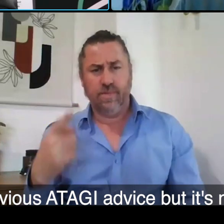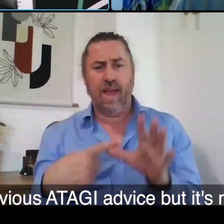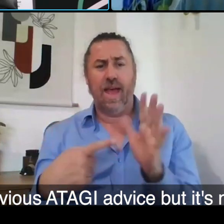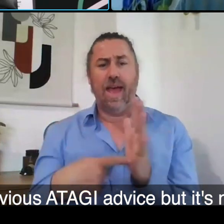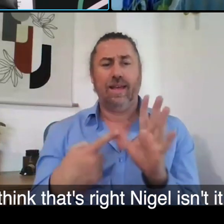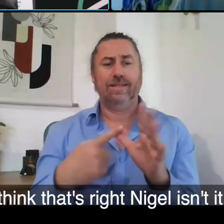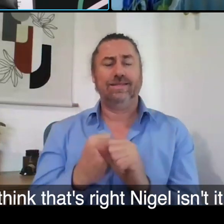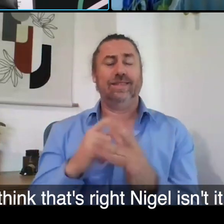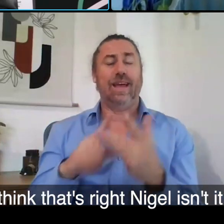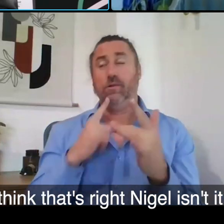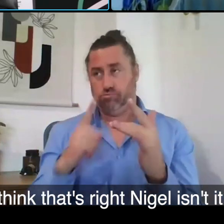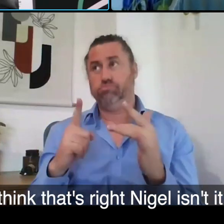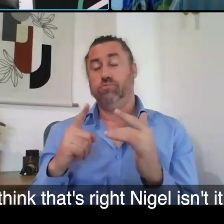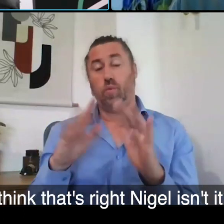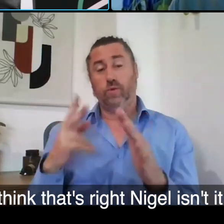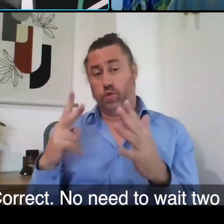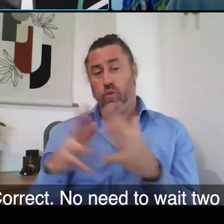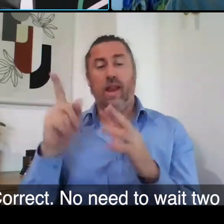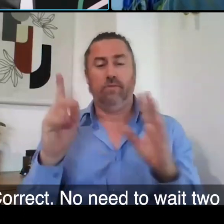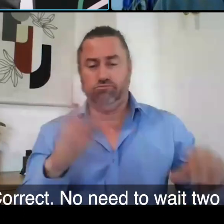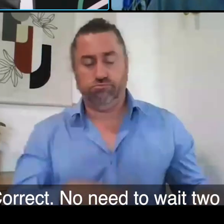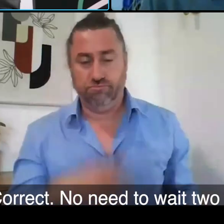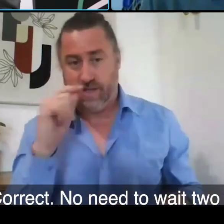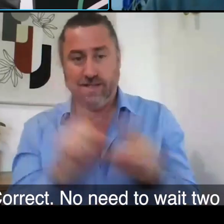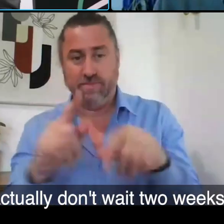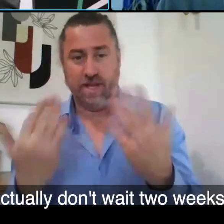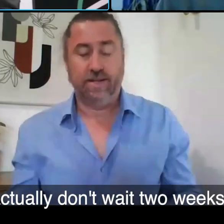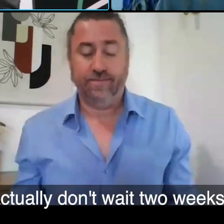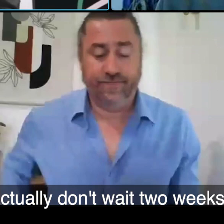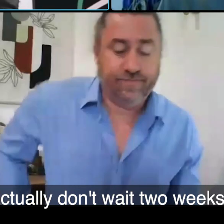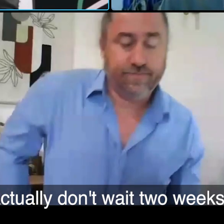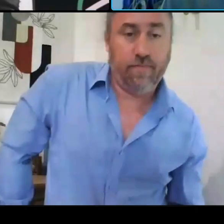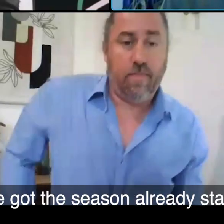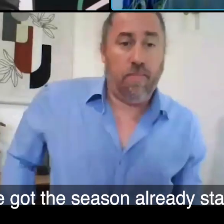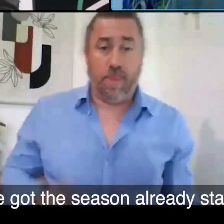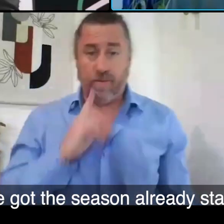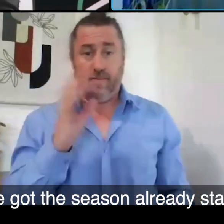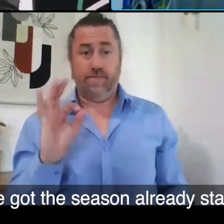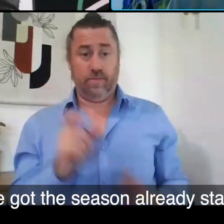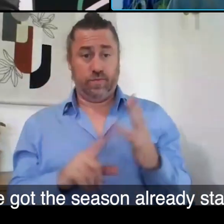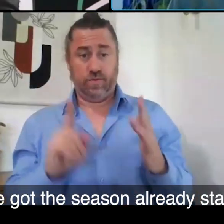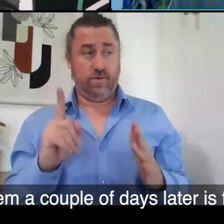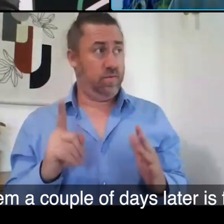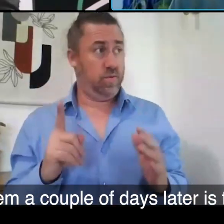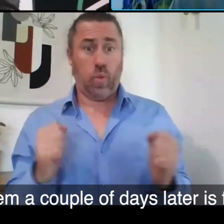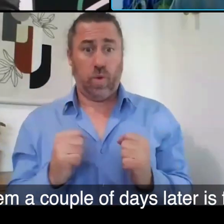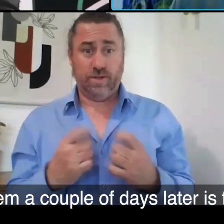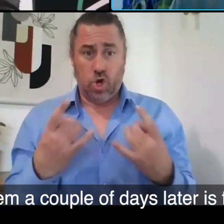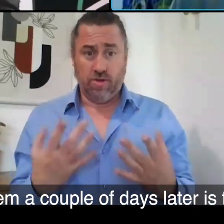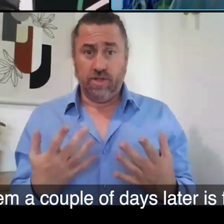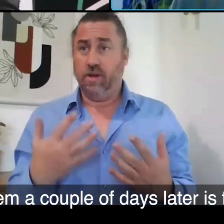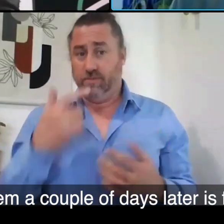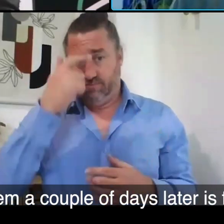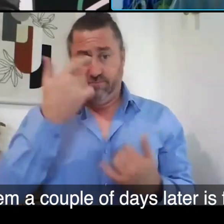it's no longer valid. I think that's right, Nigel, isn't it? Yeah, correct. No need to wait 2 weeks. And actually, don't wait 2 weeks now. We've got the season already starting, so you can give them a